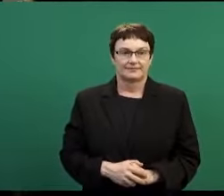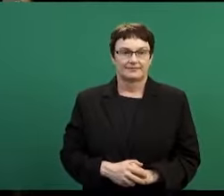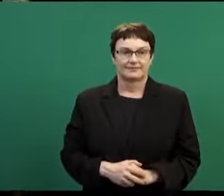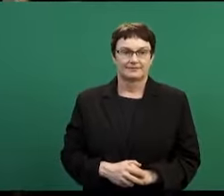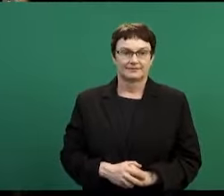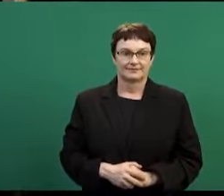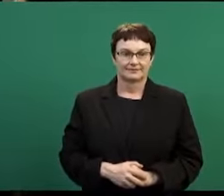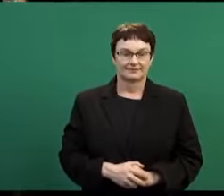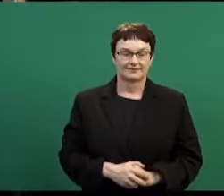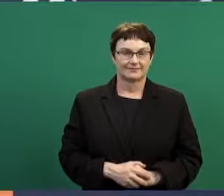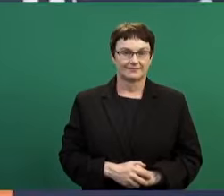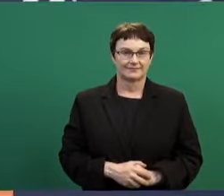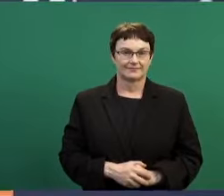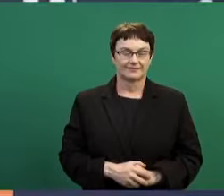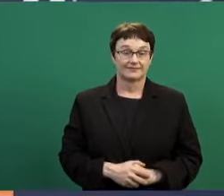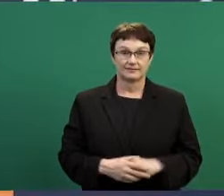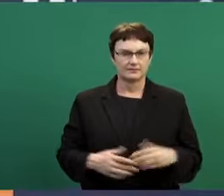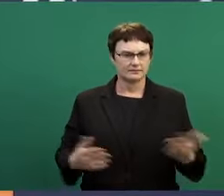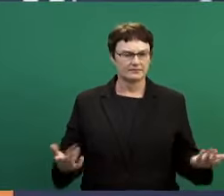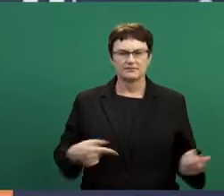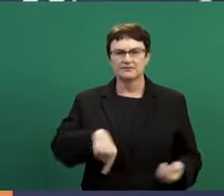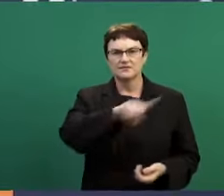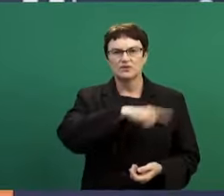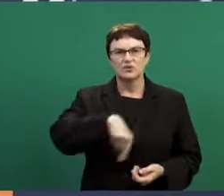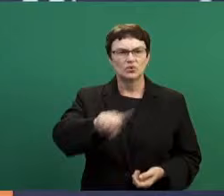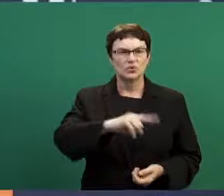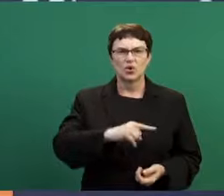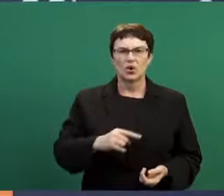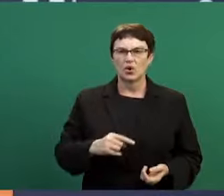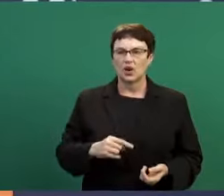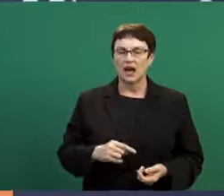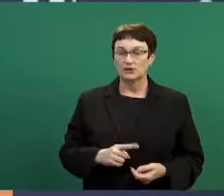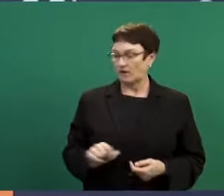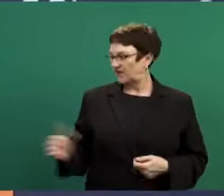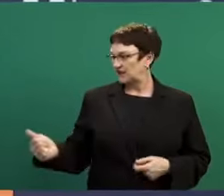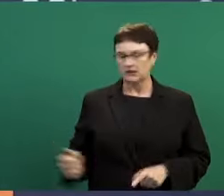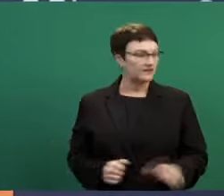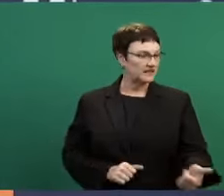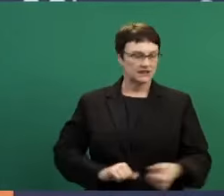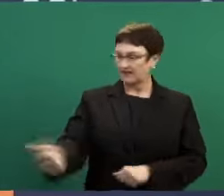We will not make progress because everybody is saying after you.